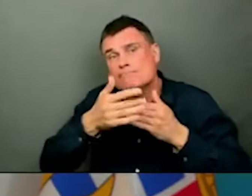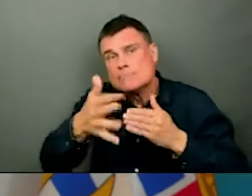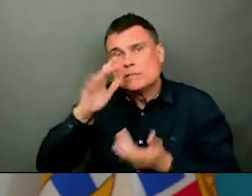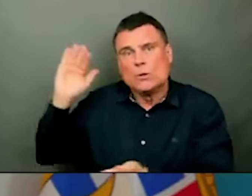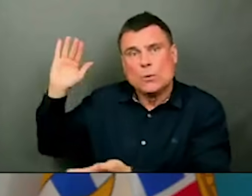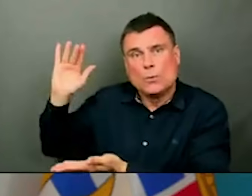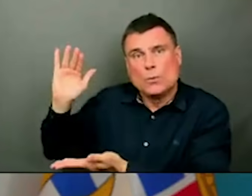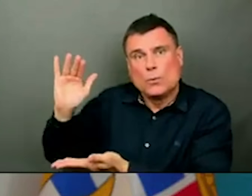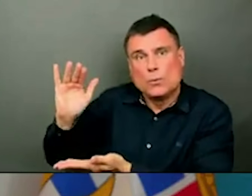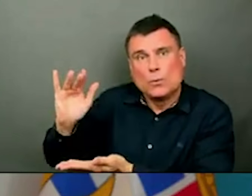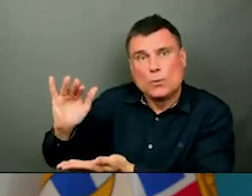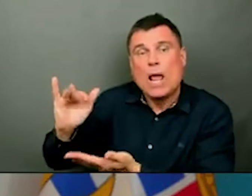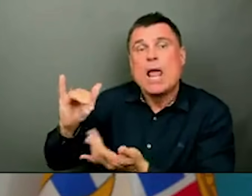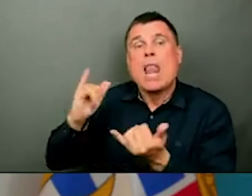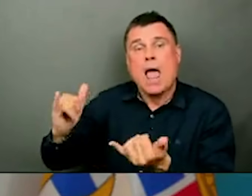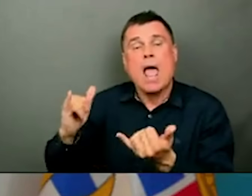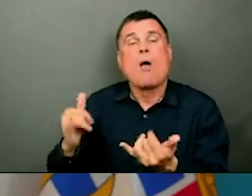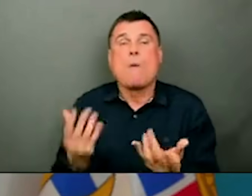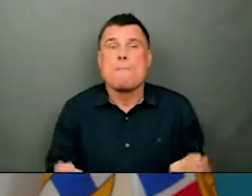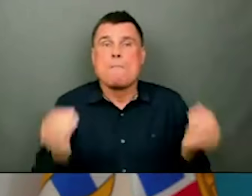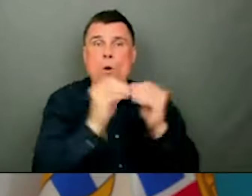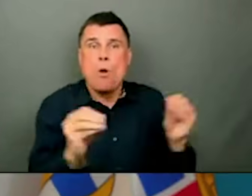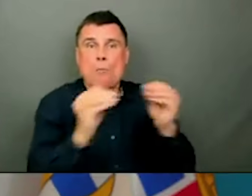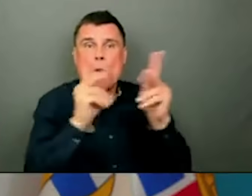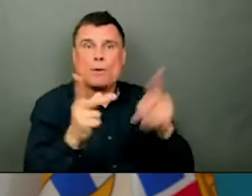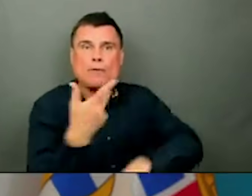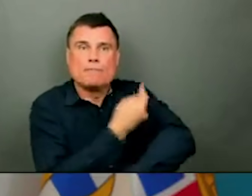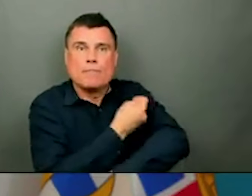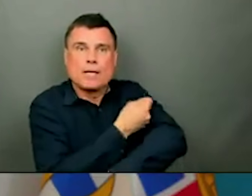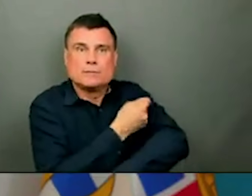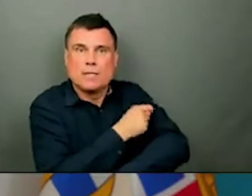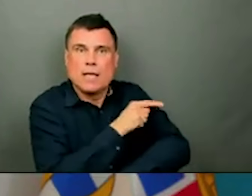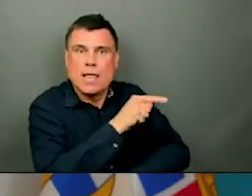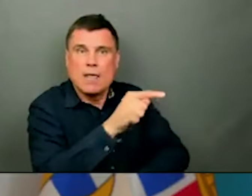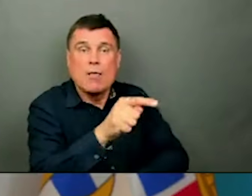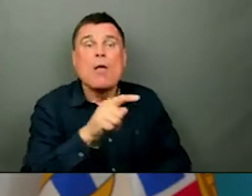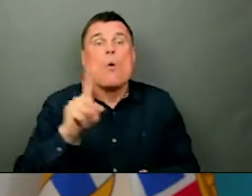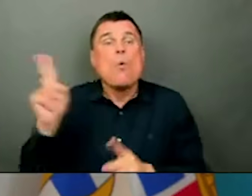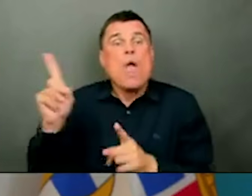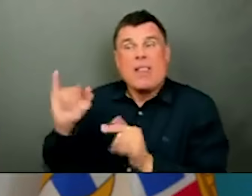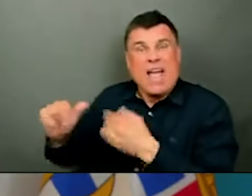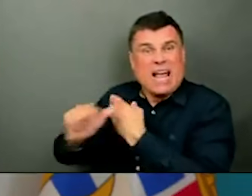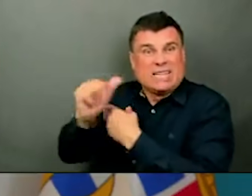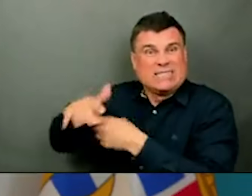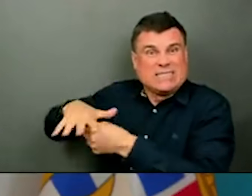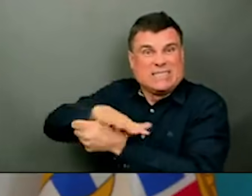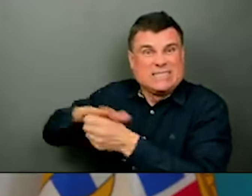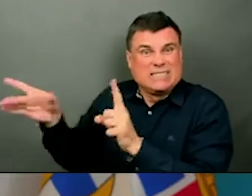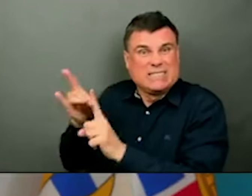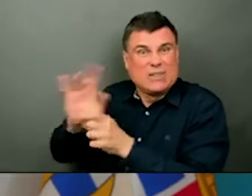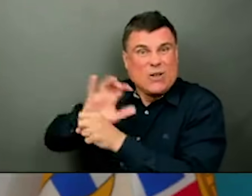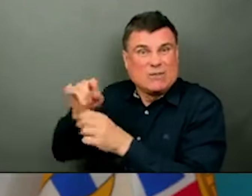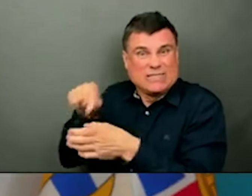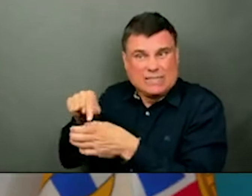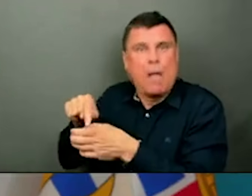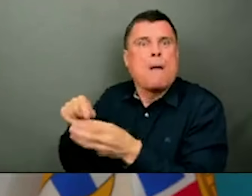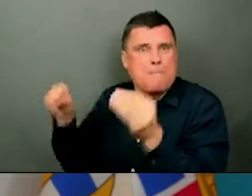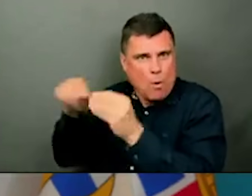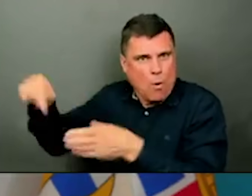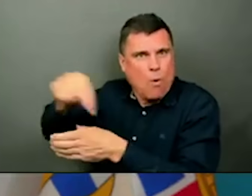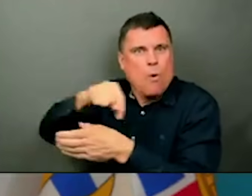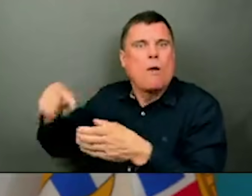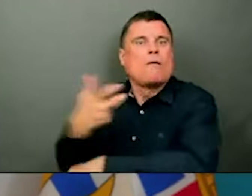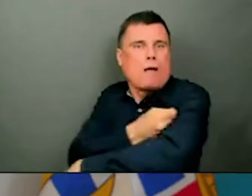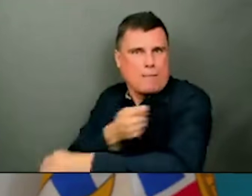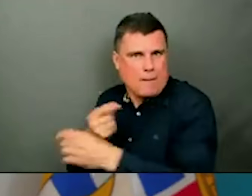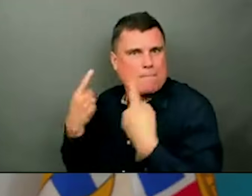that ramped up with a focus on those high-risk communities that we know are here, particularly here in Surrey. They've